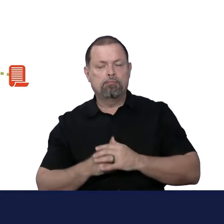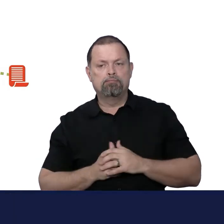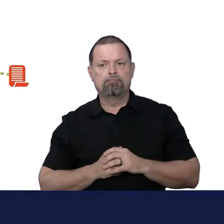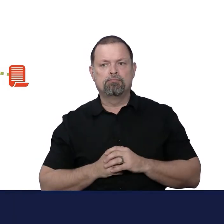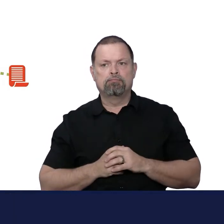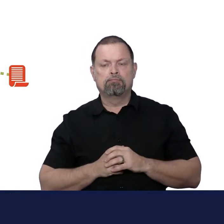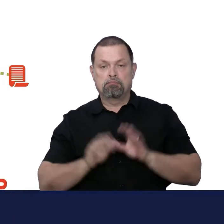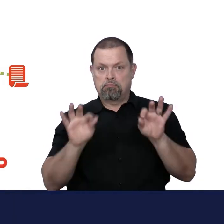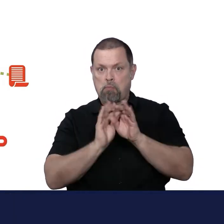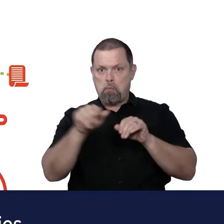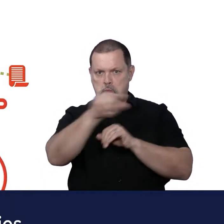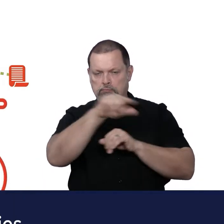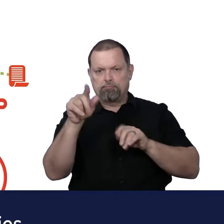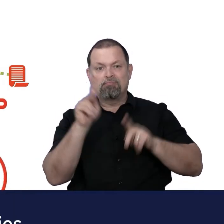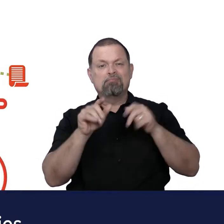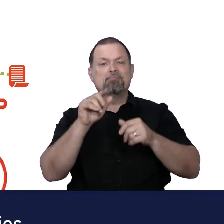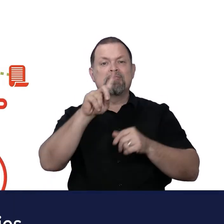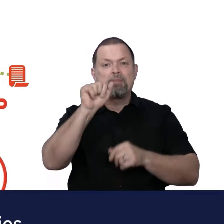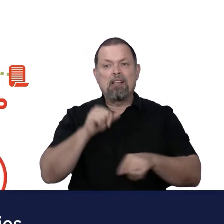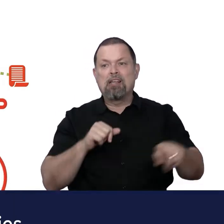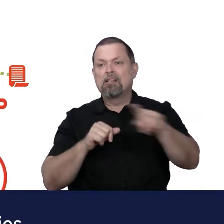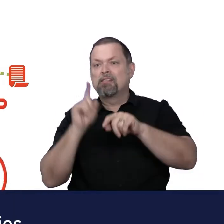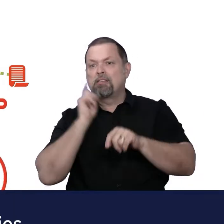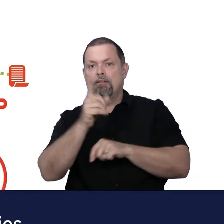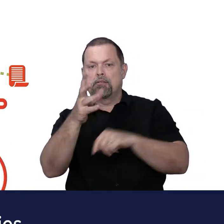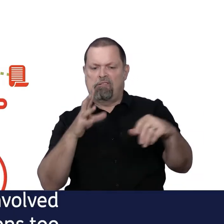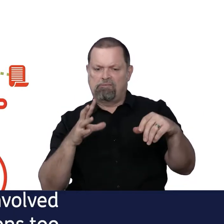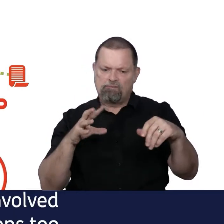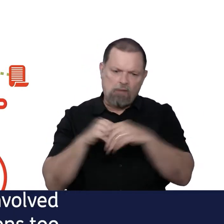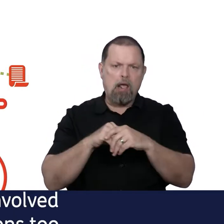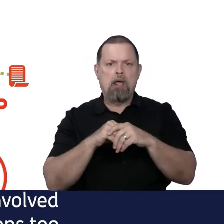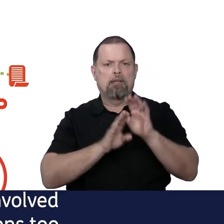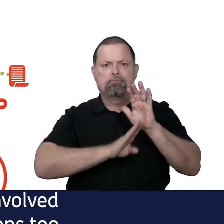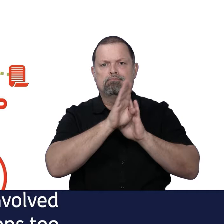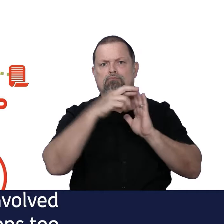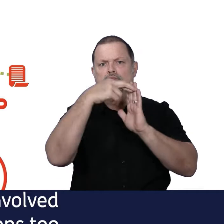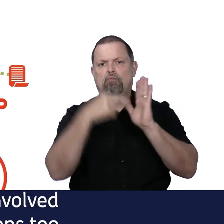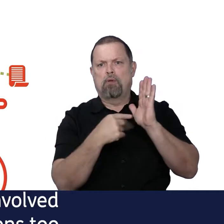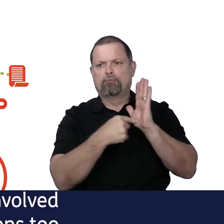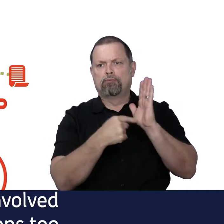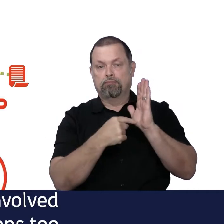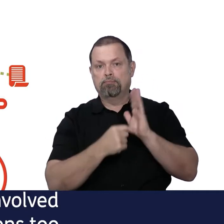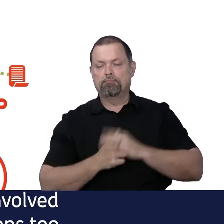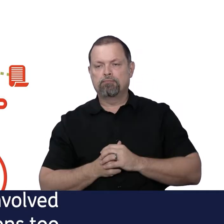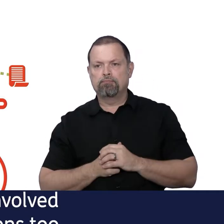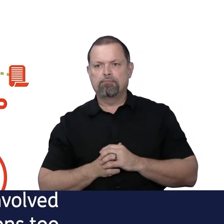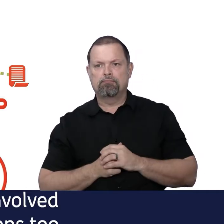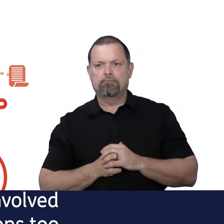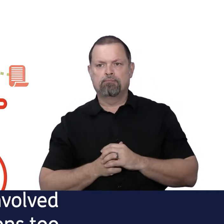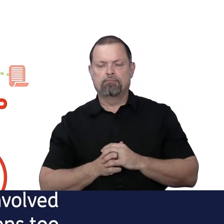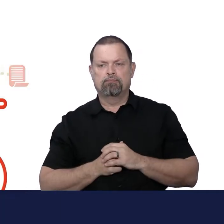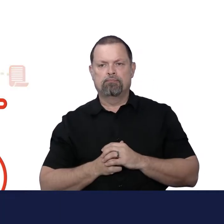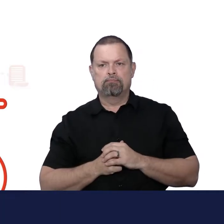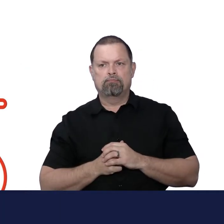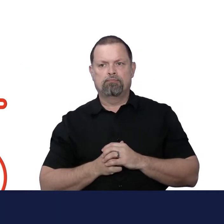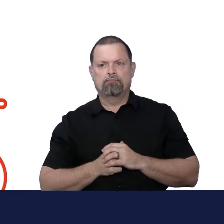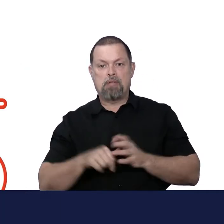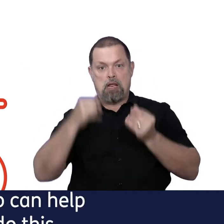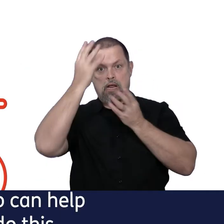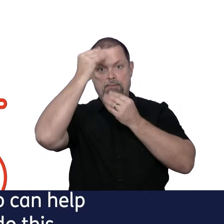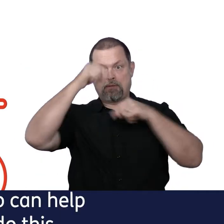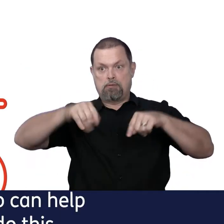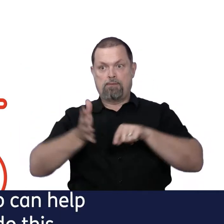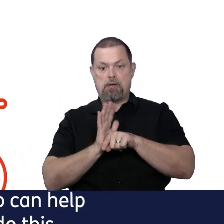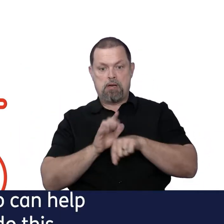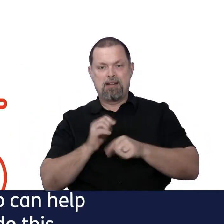people. It is important for people with disabilities and deaf people to get involved in making these regulations too.